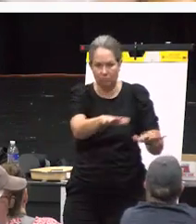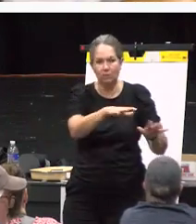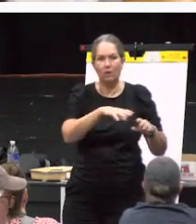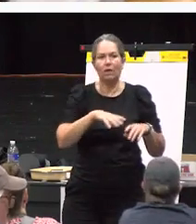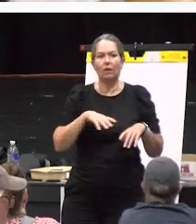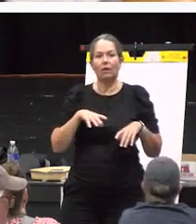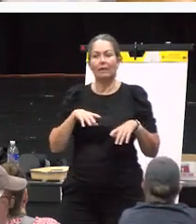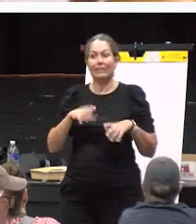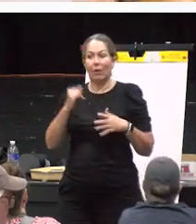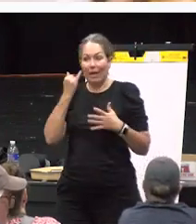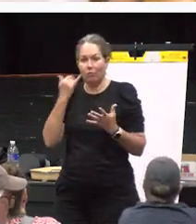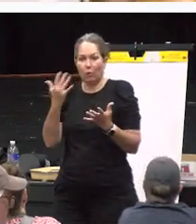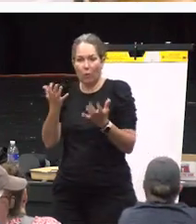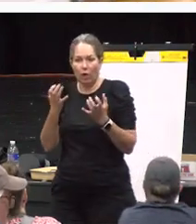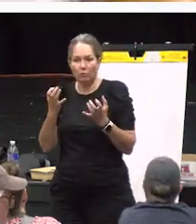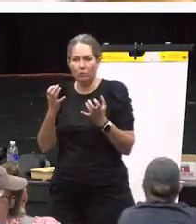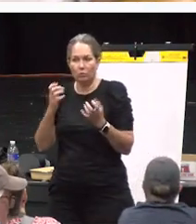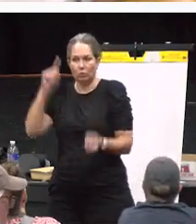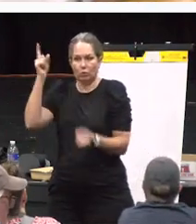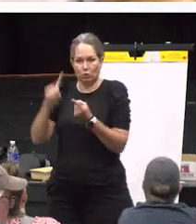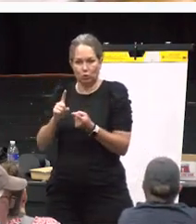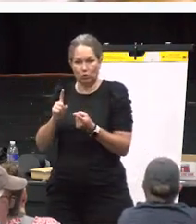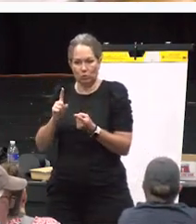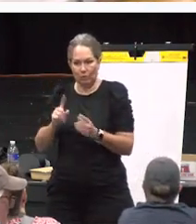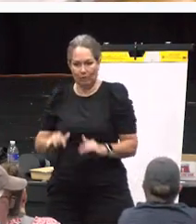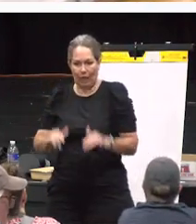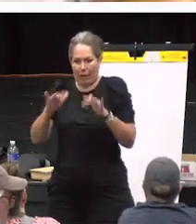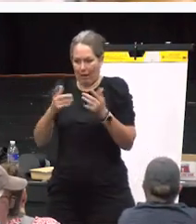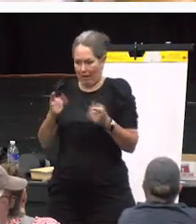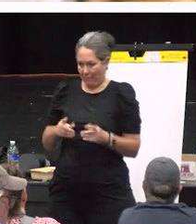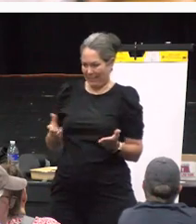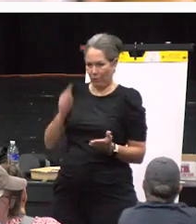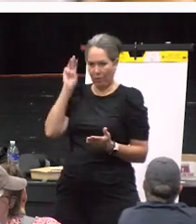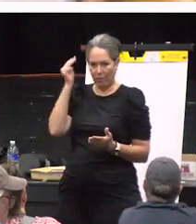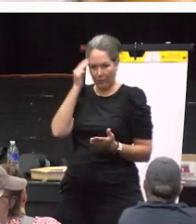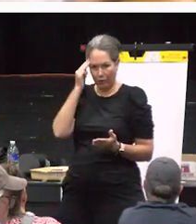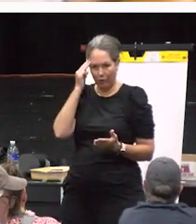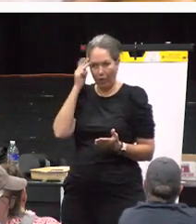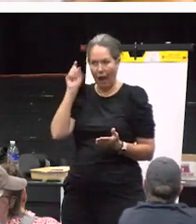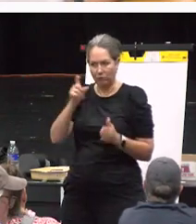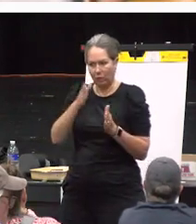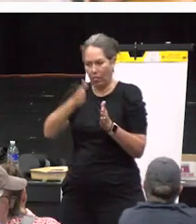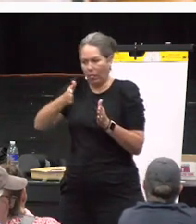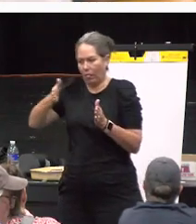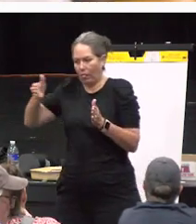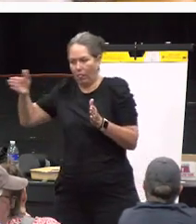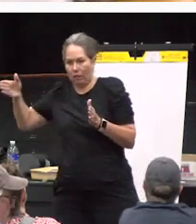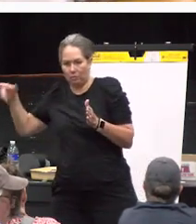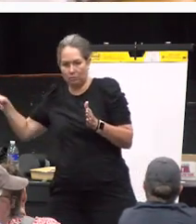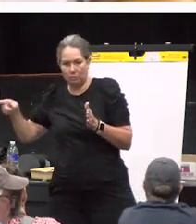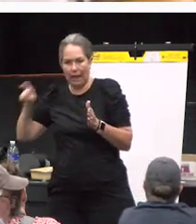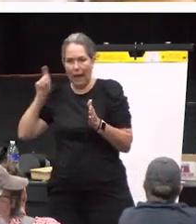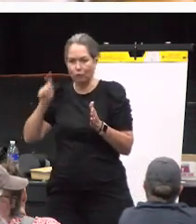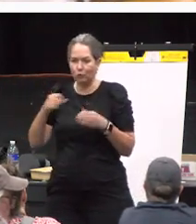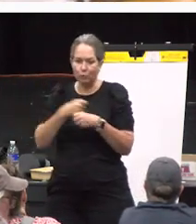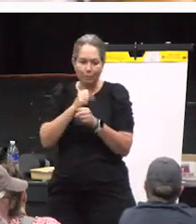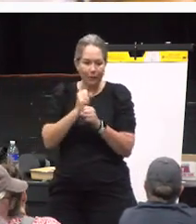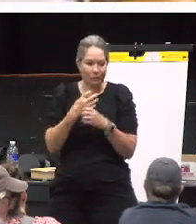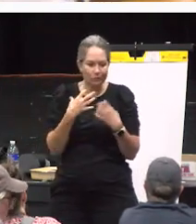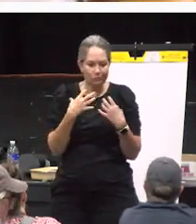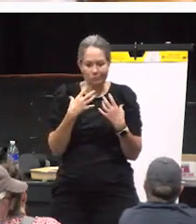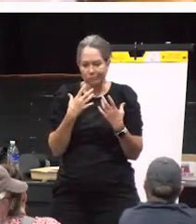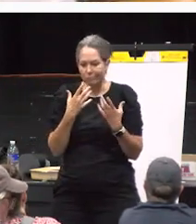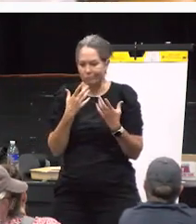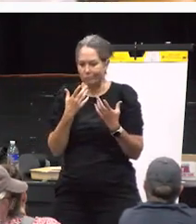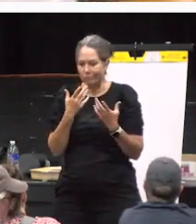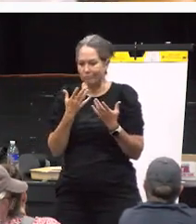And in order to reduce what happens here in Montpelier, to increase our resilience and reduce our